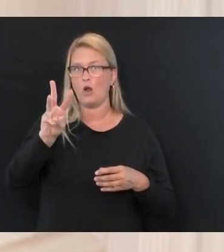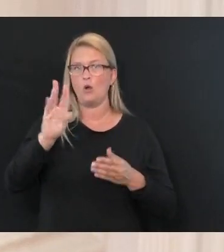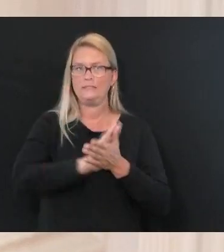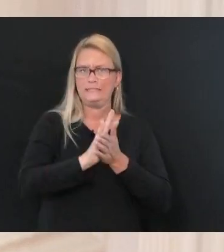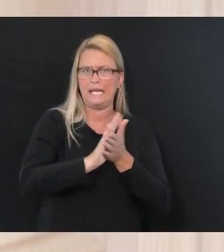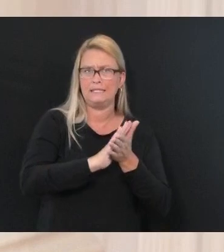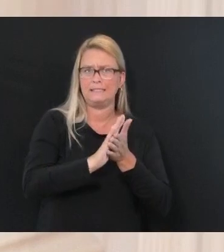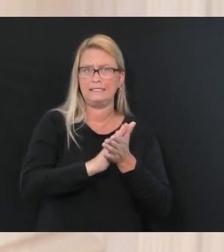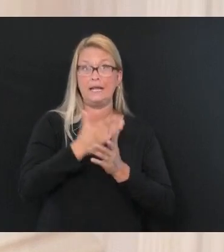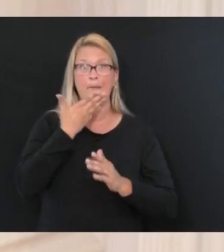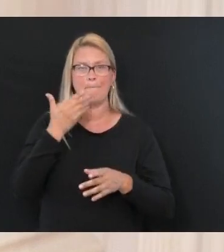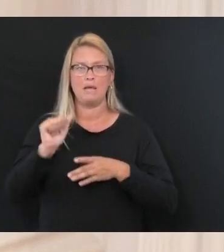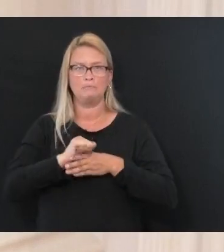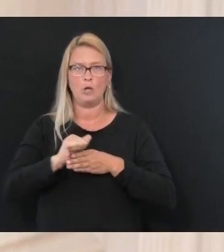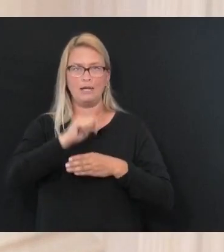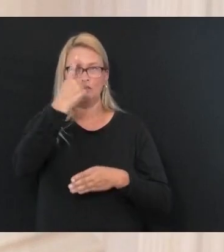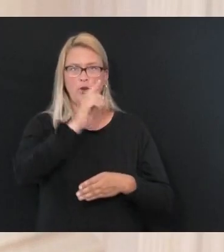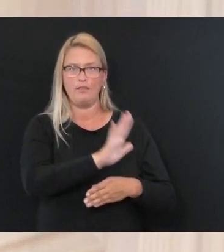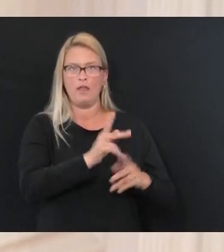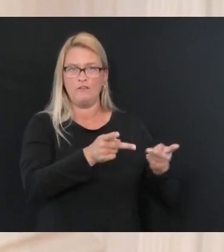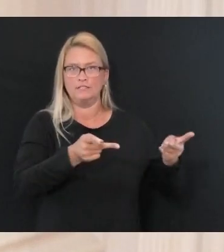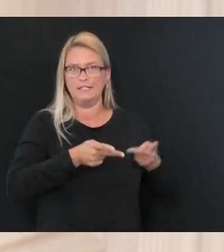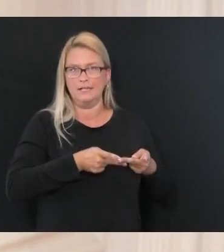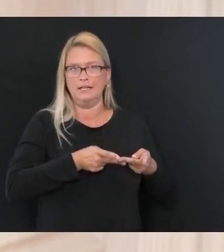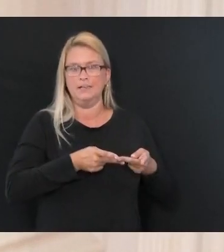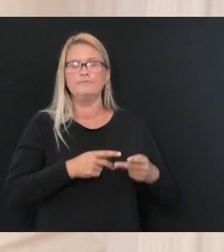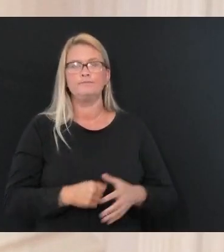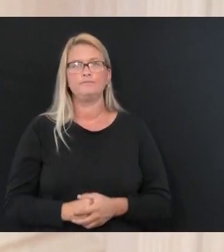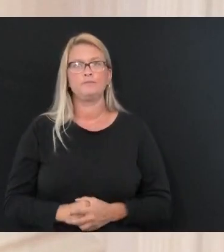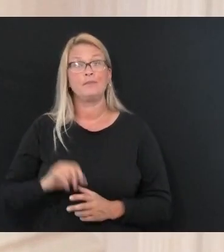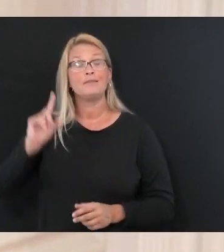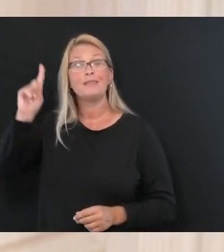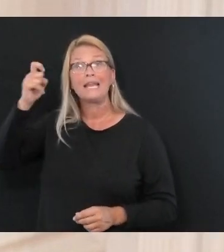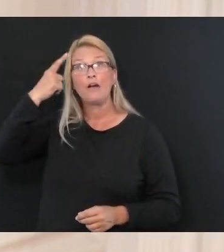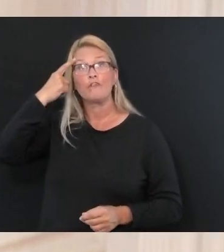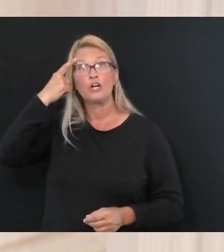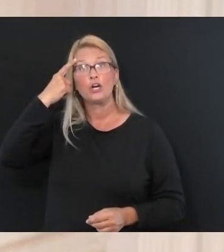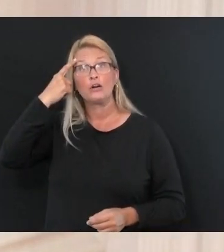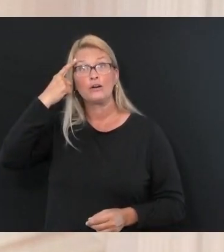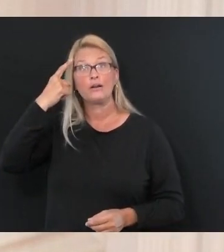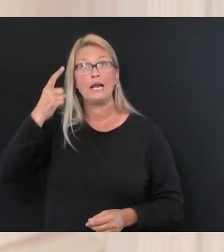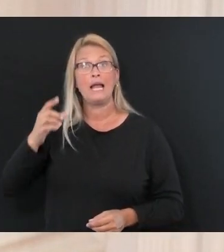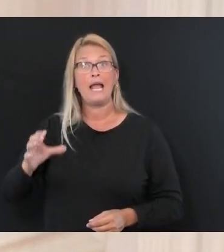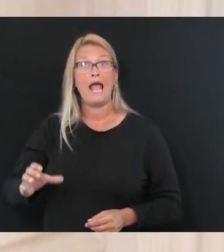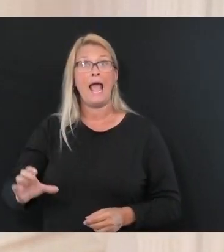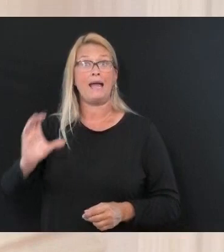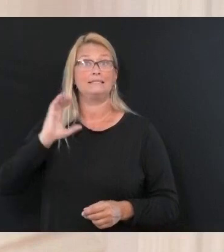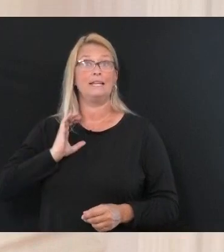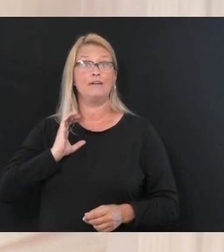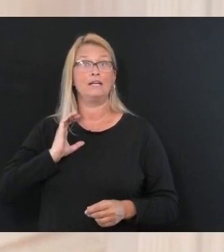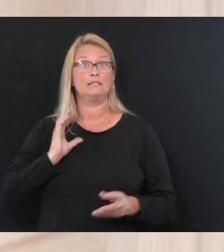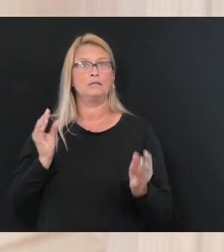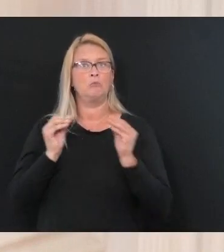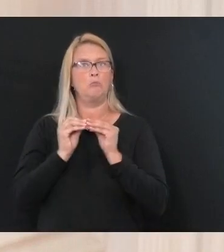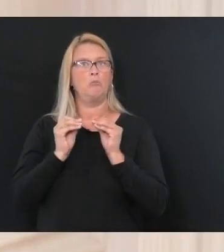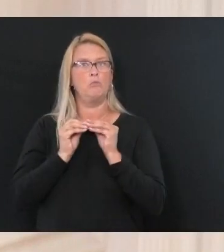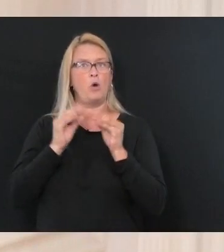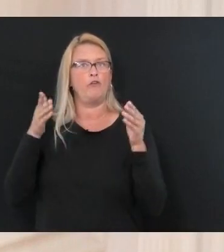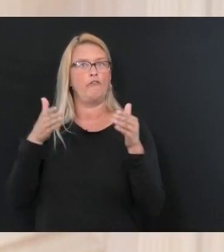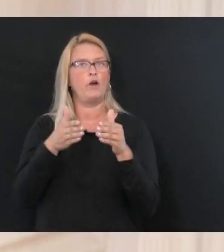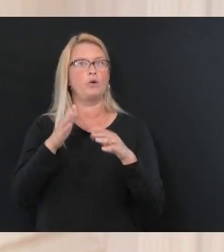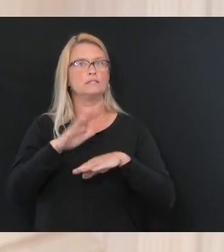other best practices. In addition, the governor has put an additional emphasis on us working